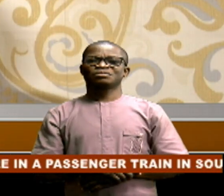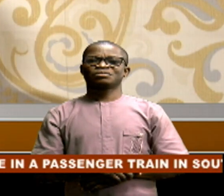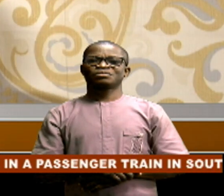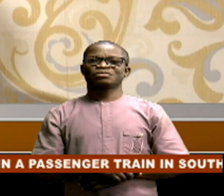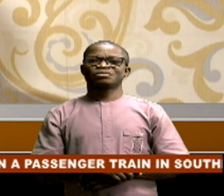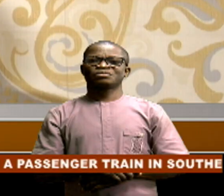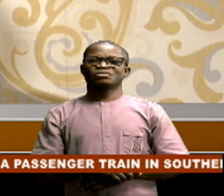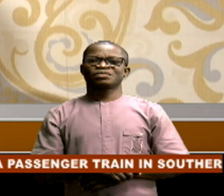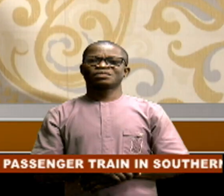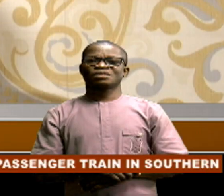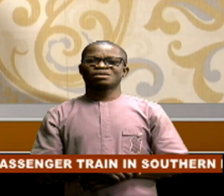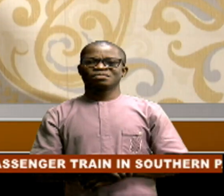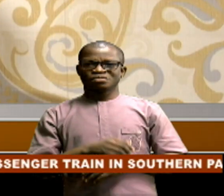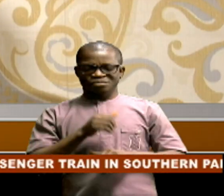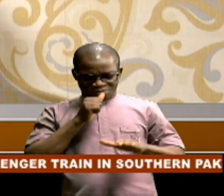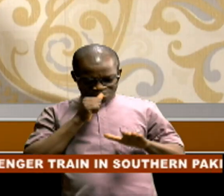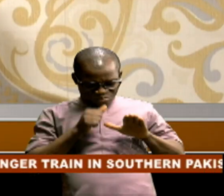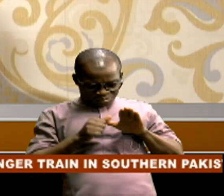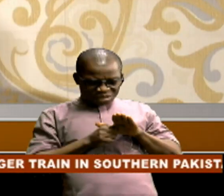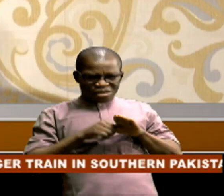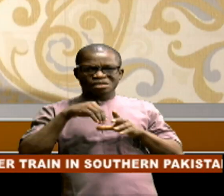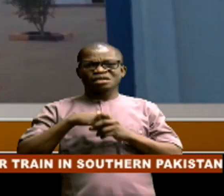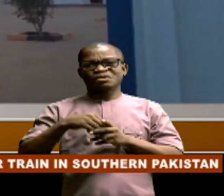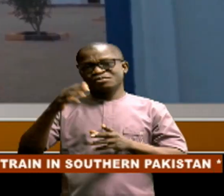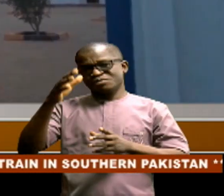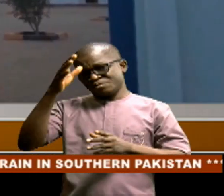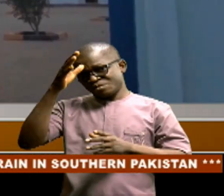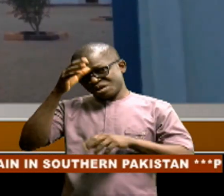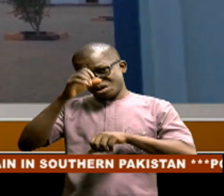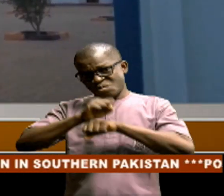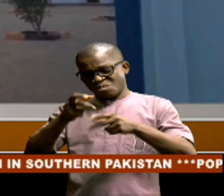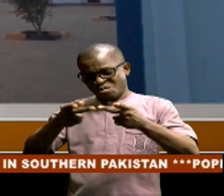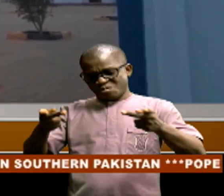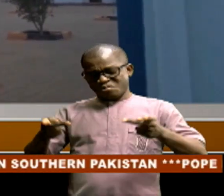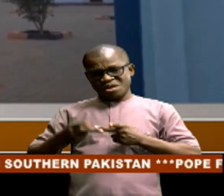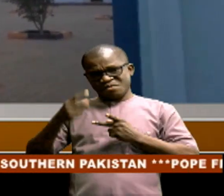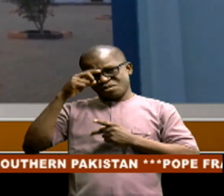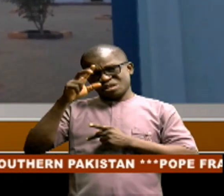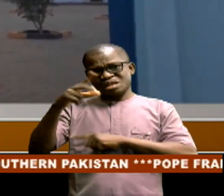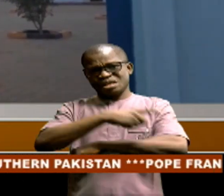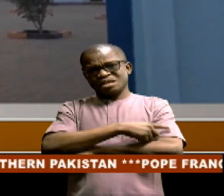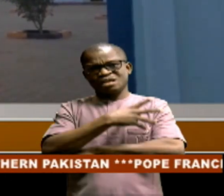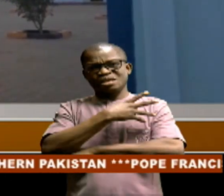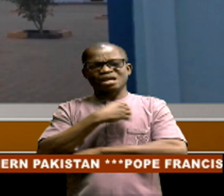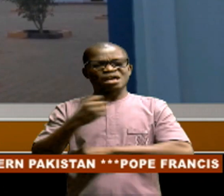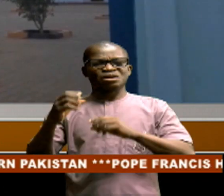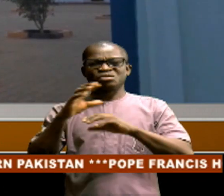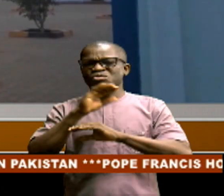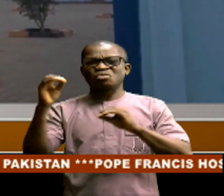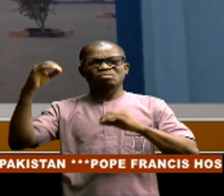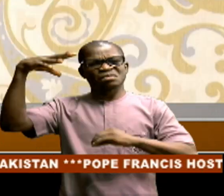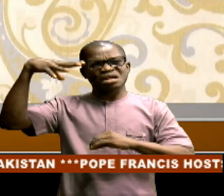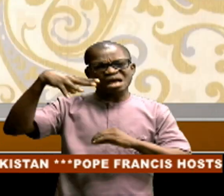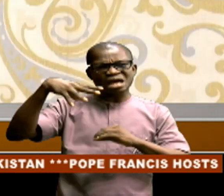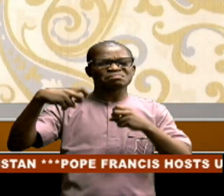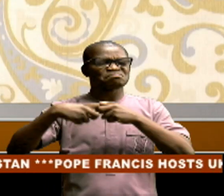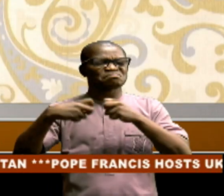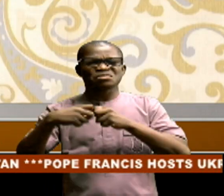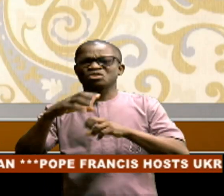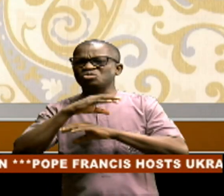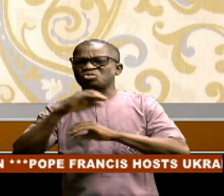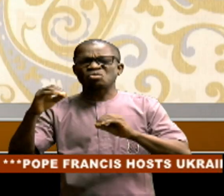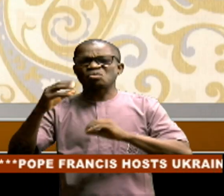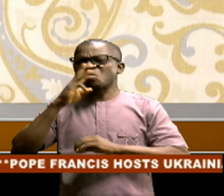Nimri was trapped in his father's workplace for 3 days and cut off from electricity and water due to